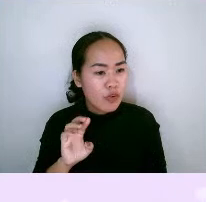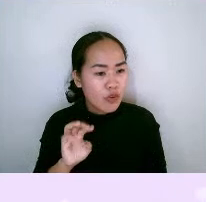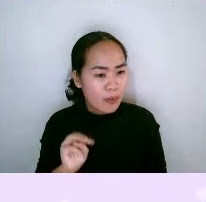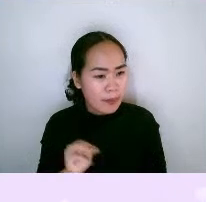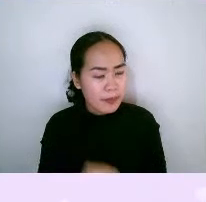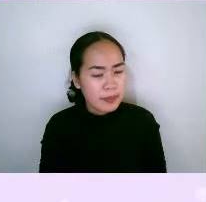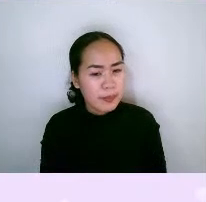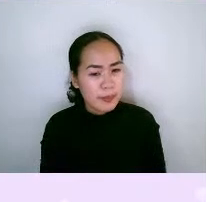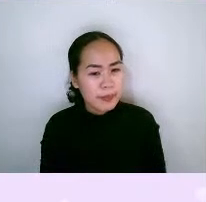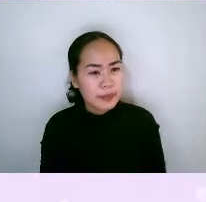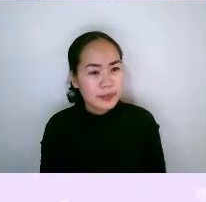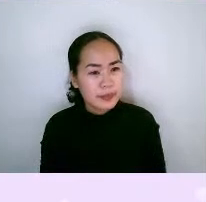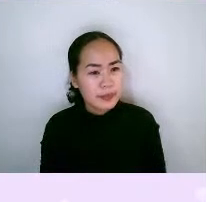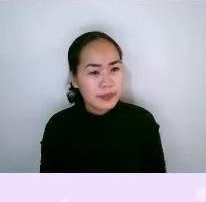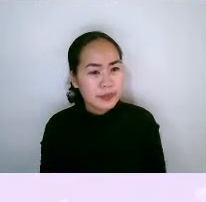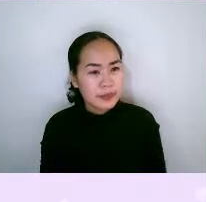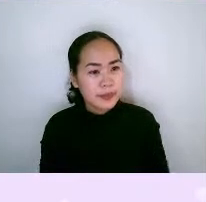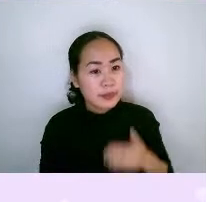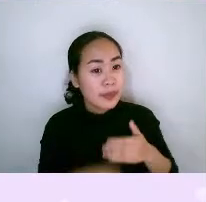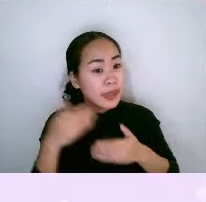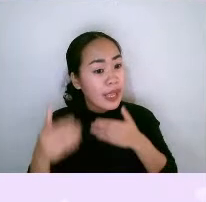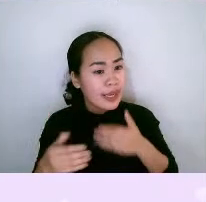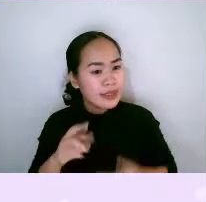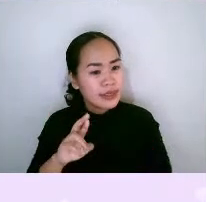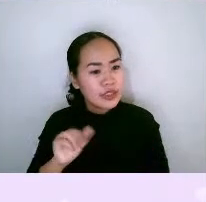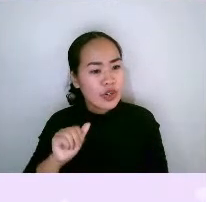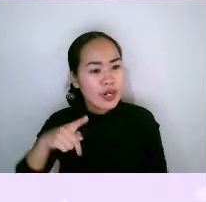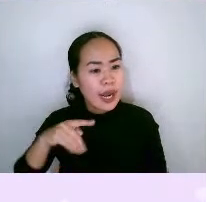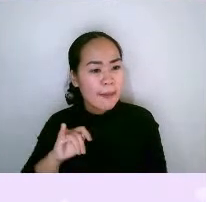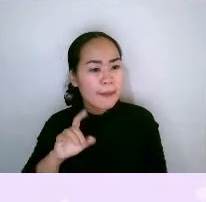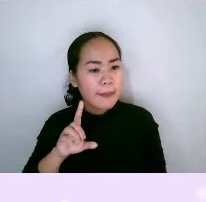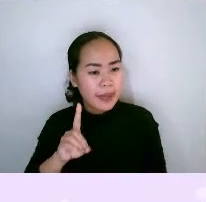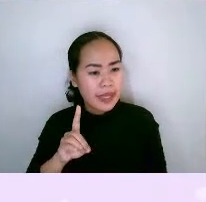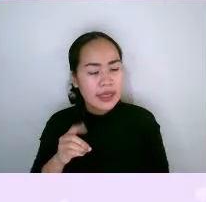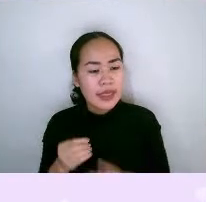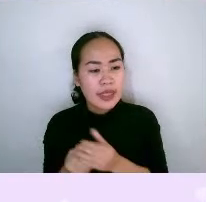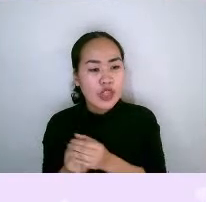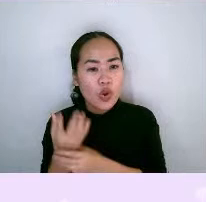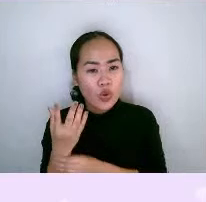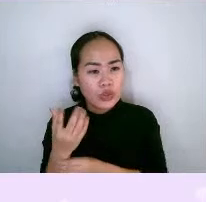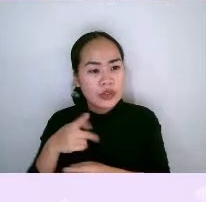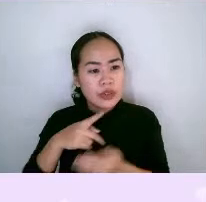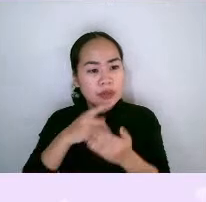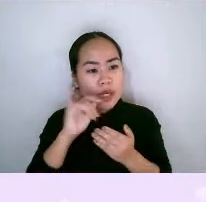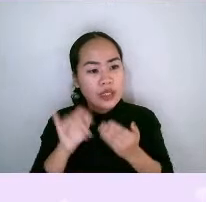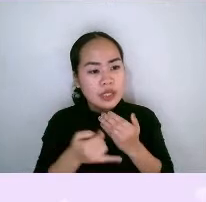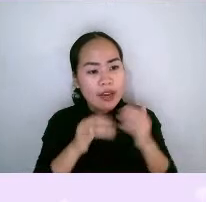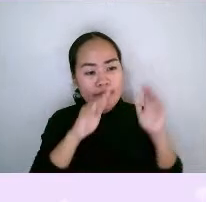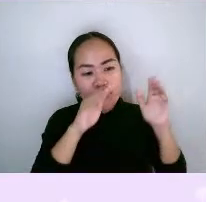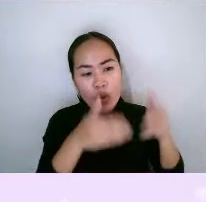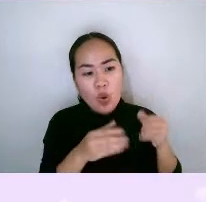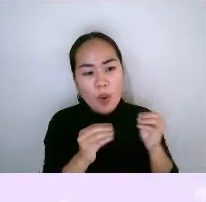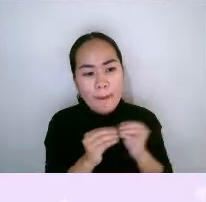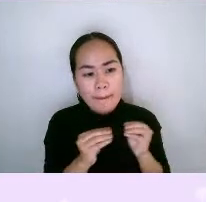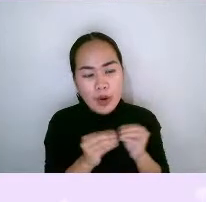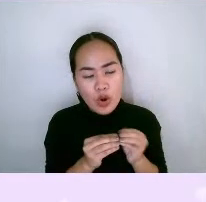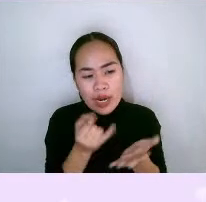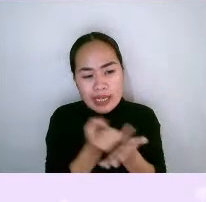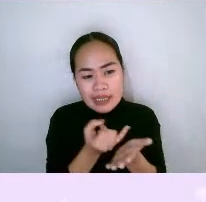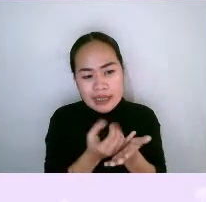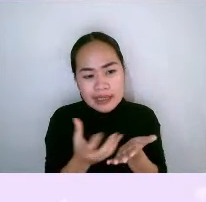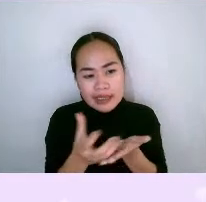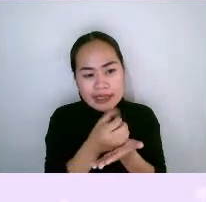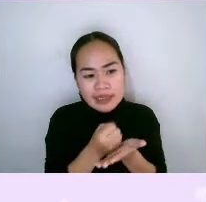the next slide would talk about the rapid growth project focused on increasing income of small